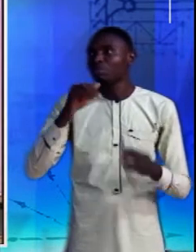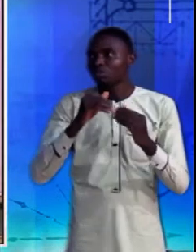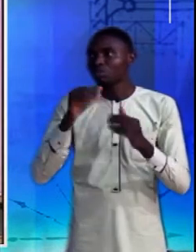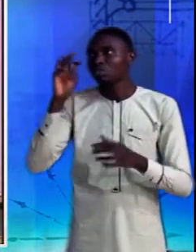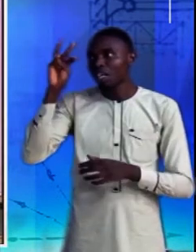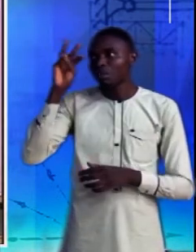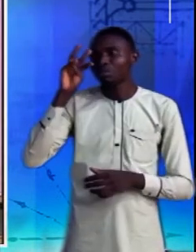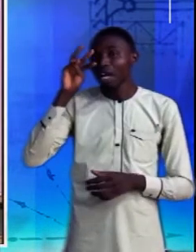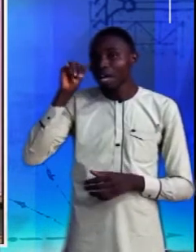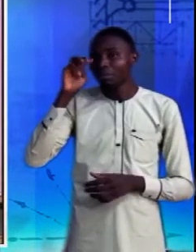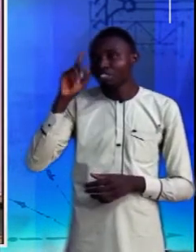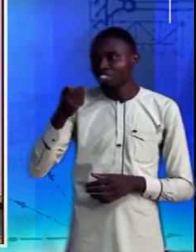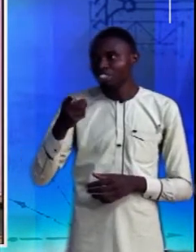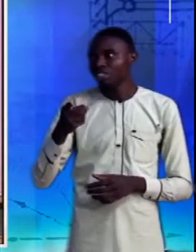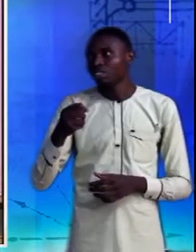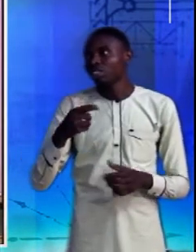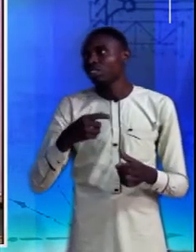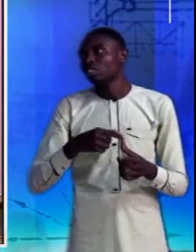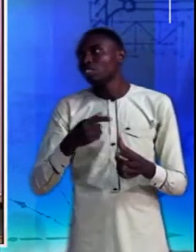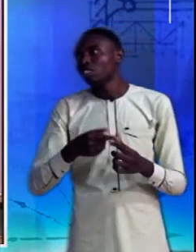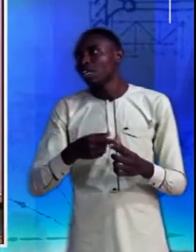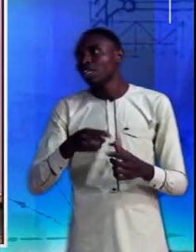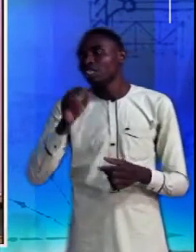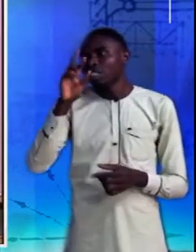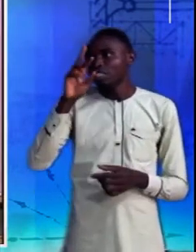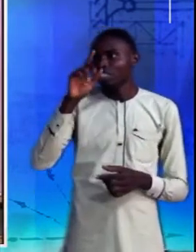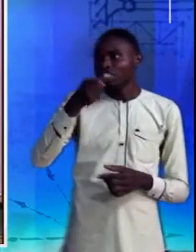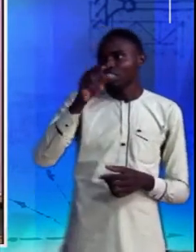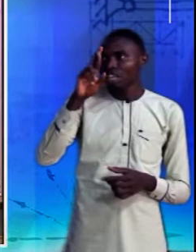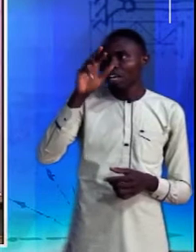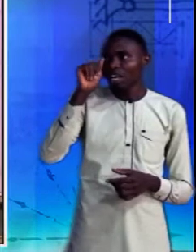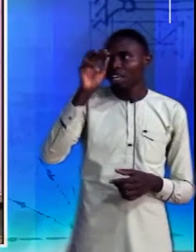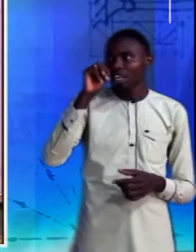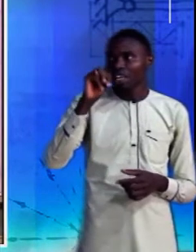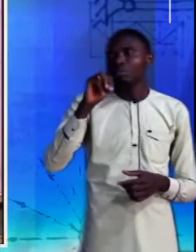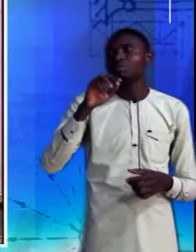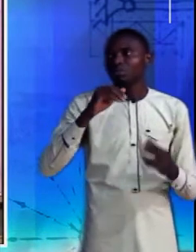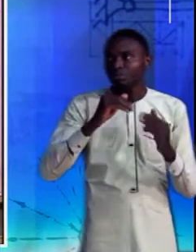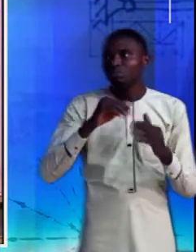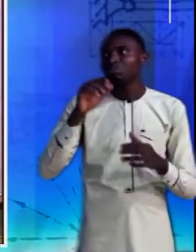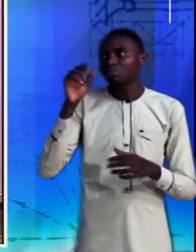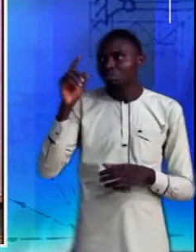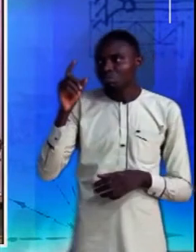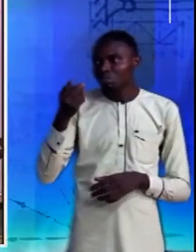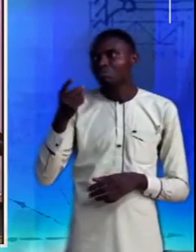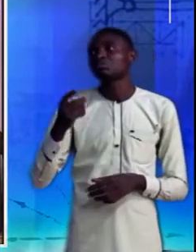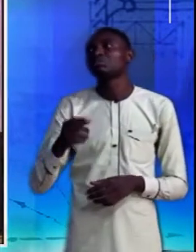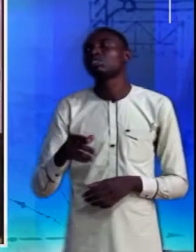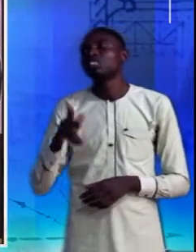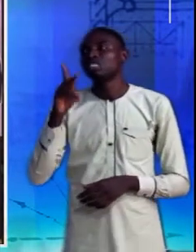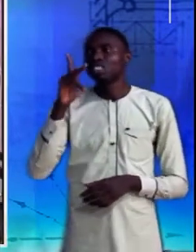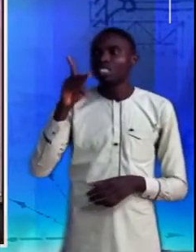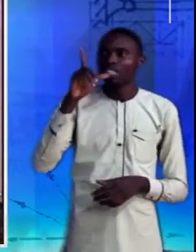are the classifications of the second. Now, we need to know the conversion of these